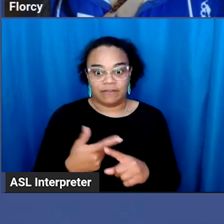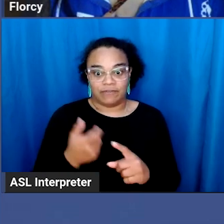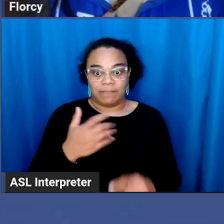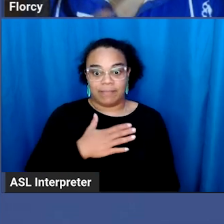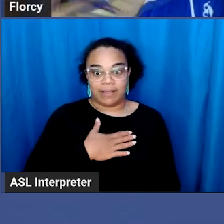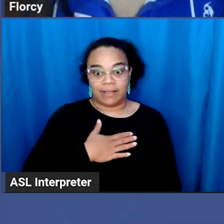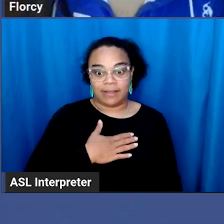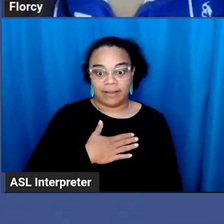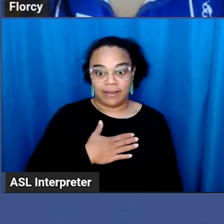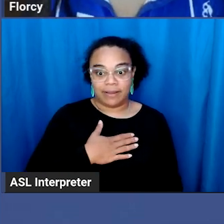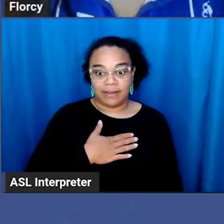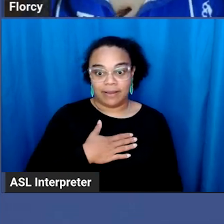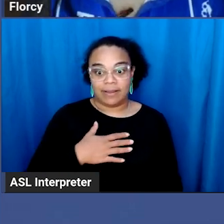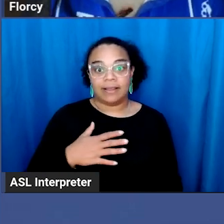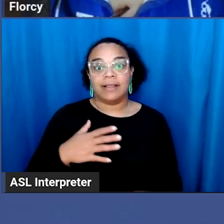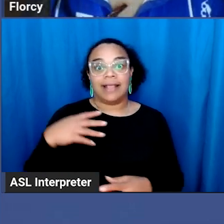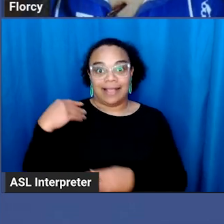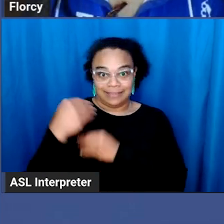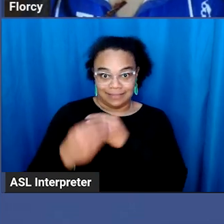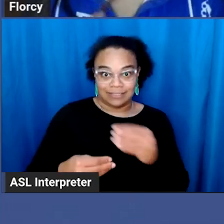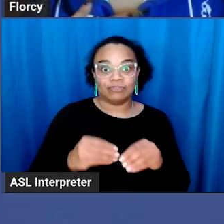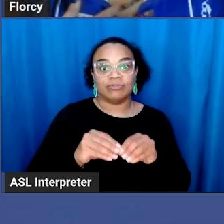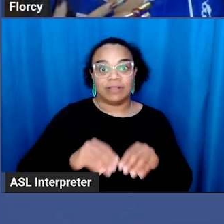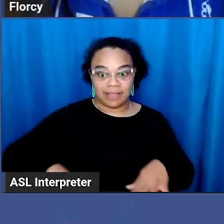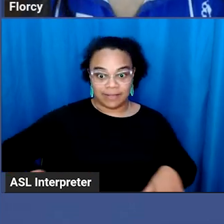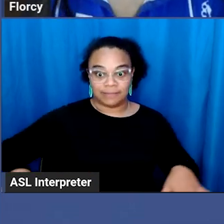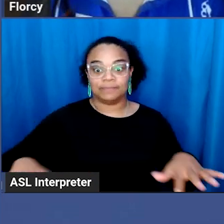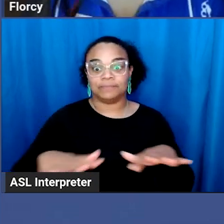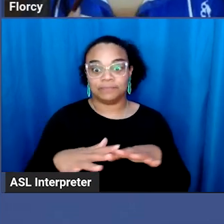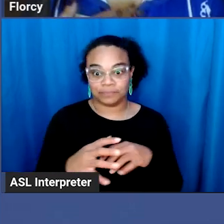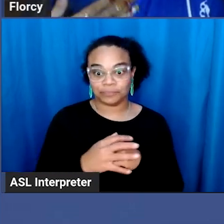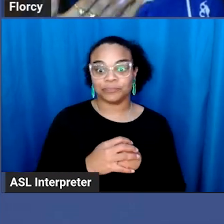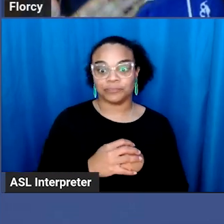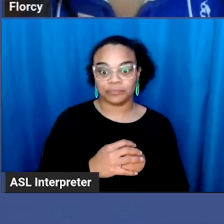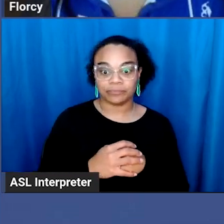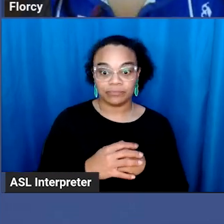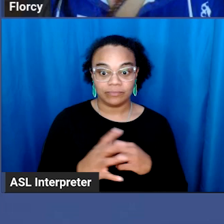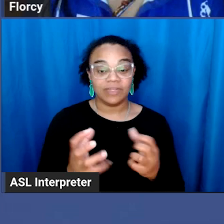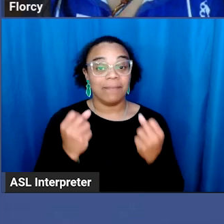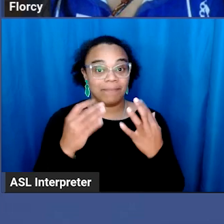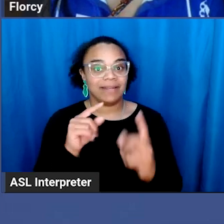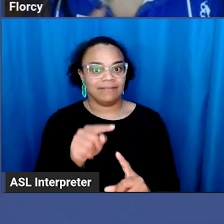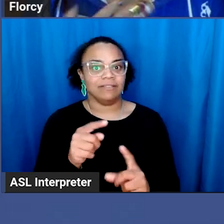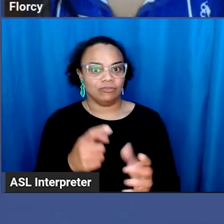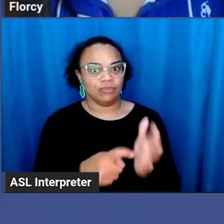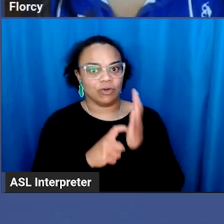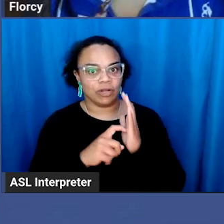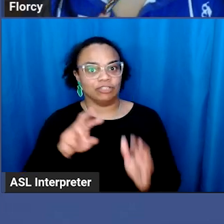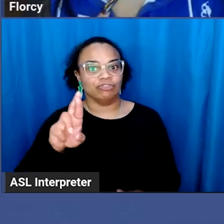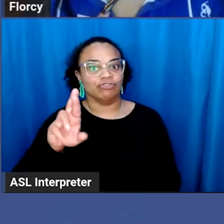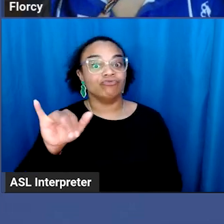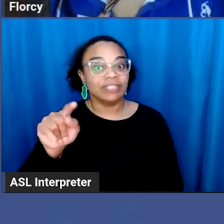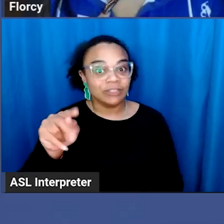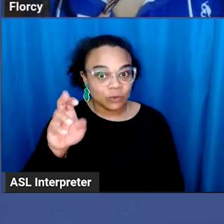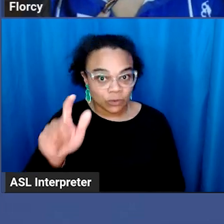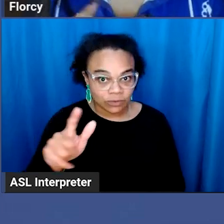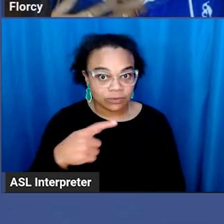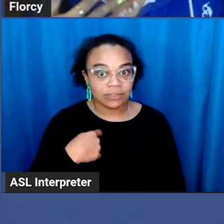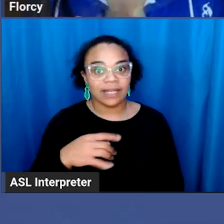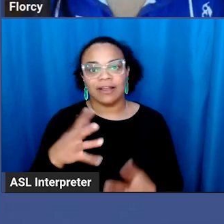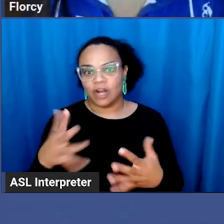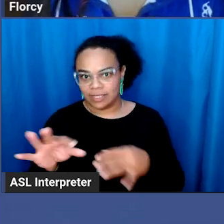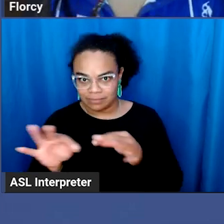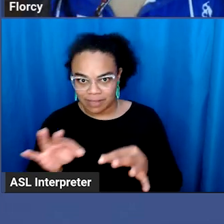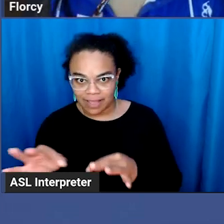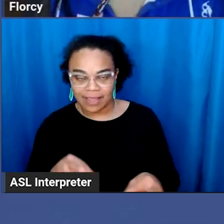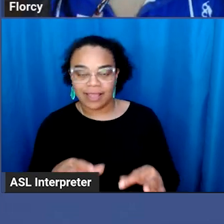my ancestral lands. A lot of these require ritual that I talked about, prayer that I talked about,